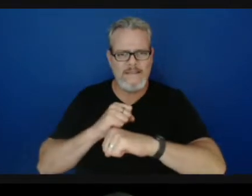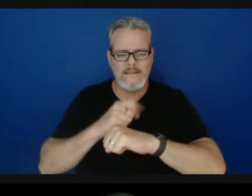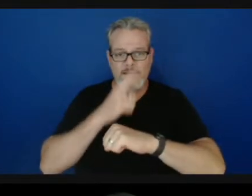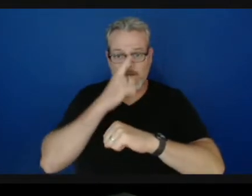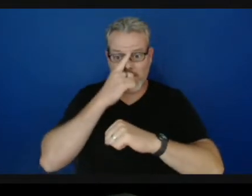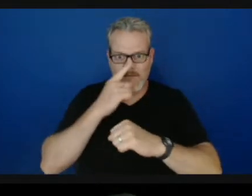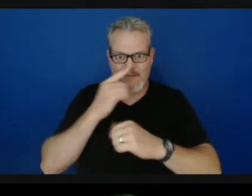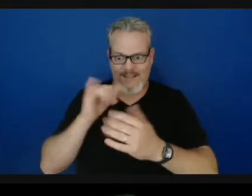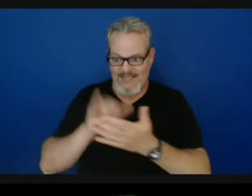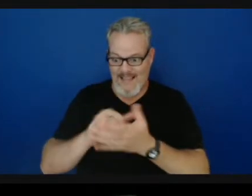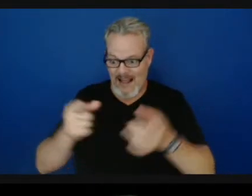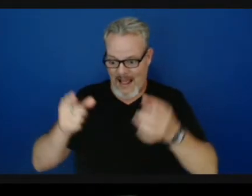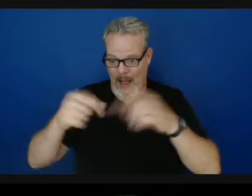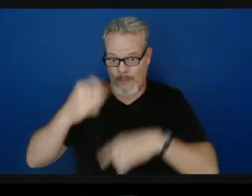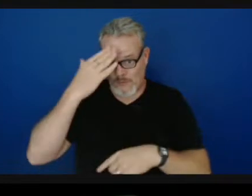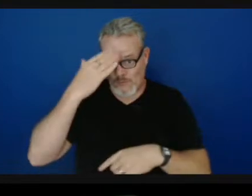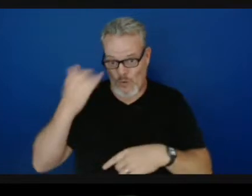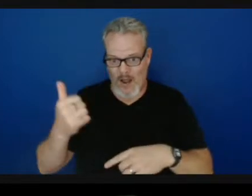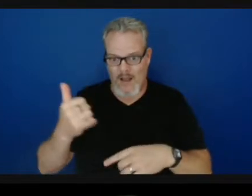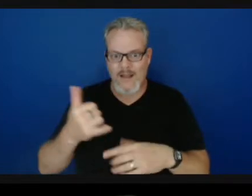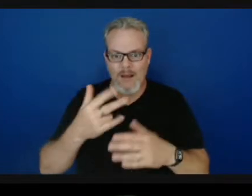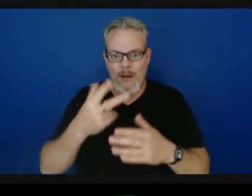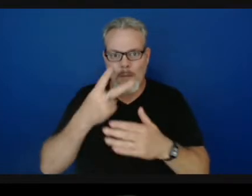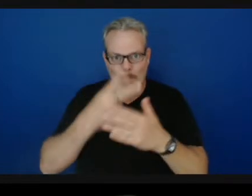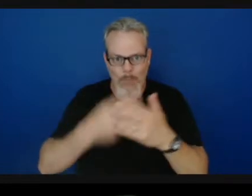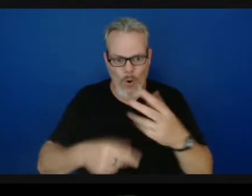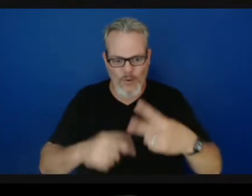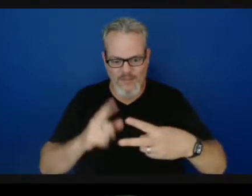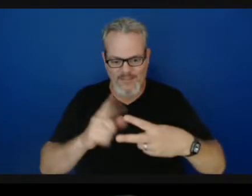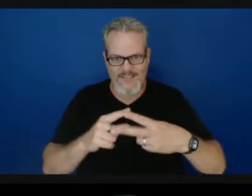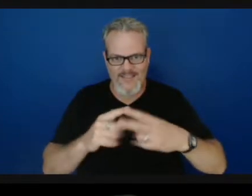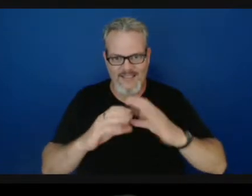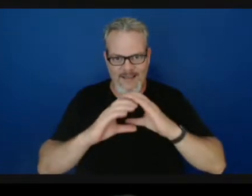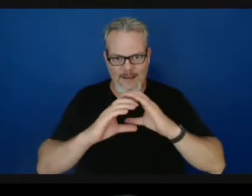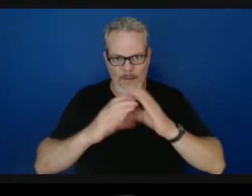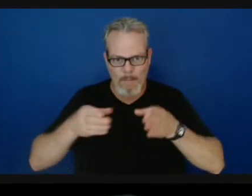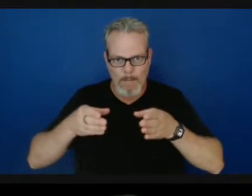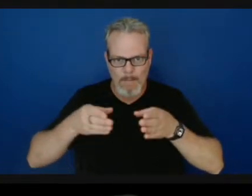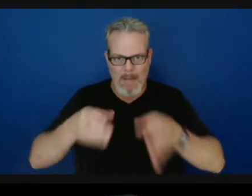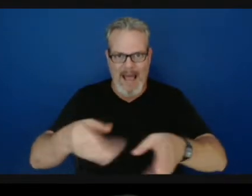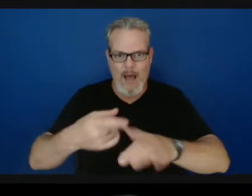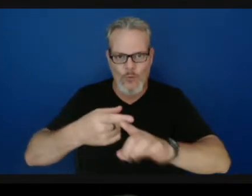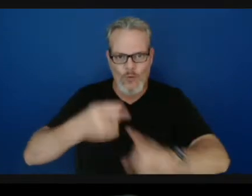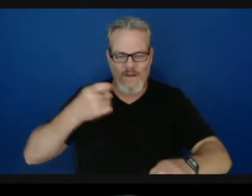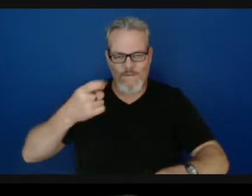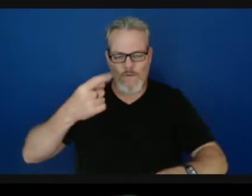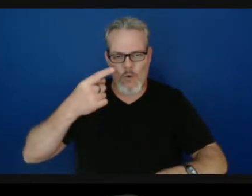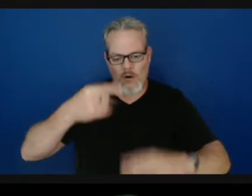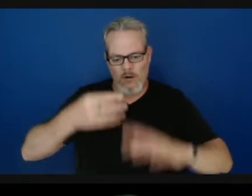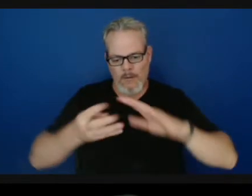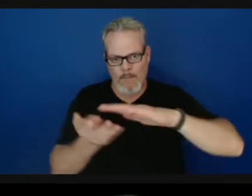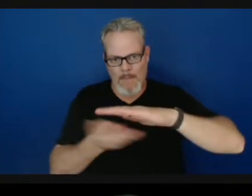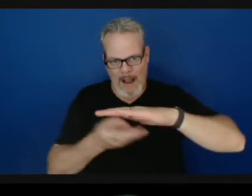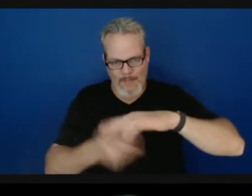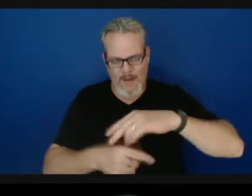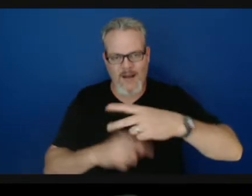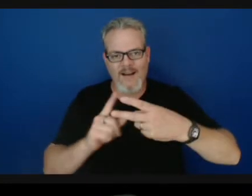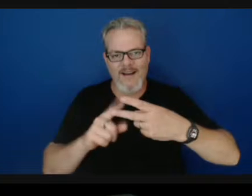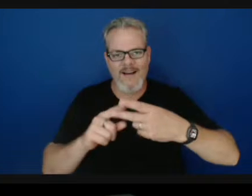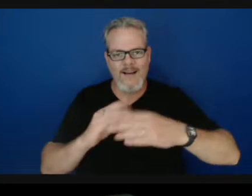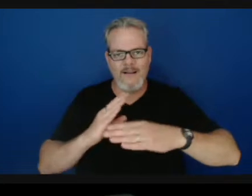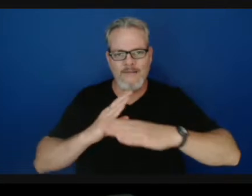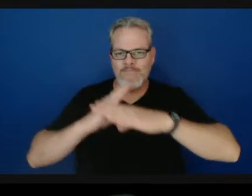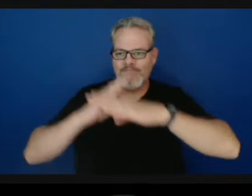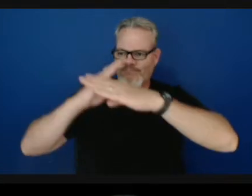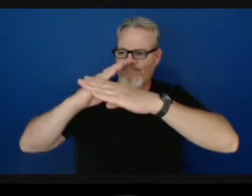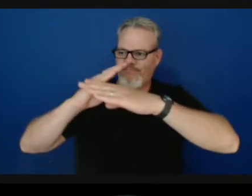because it's both the pathway for magma, this upper east rift connector, as well as being the boundary of this structural zone,